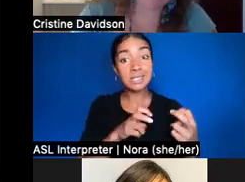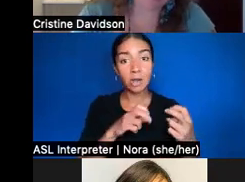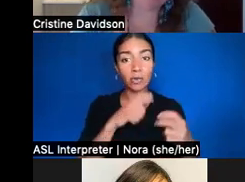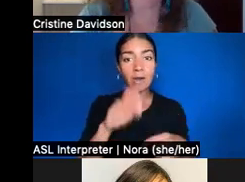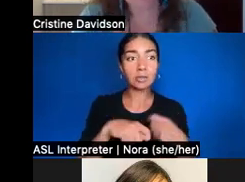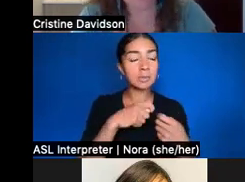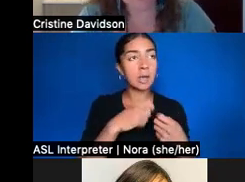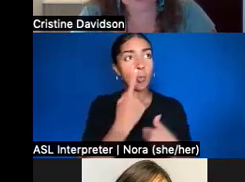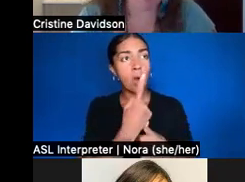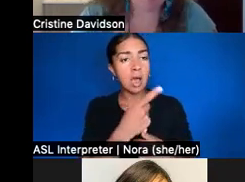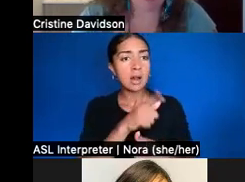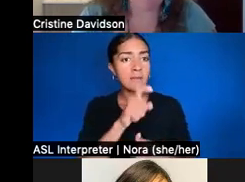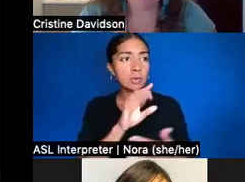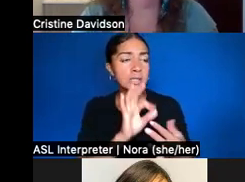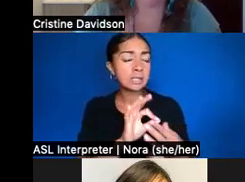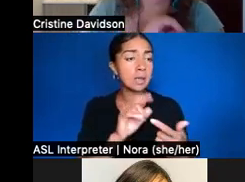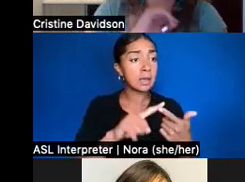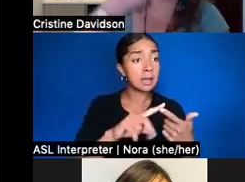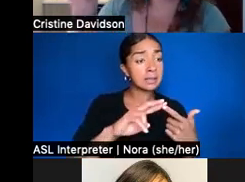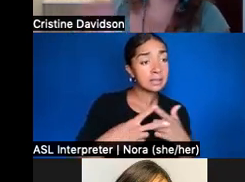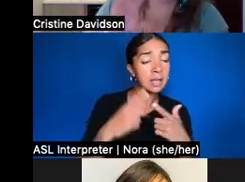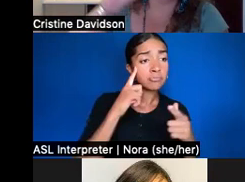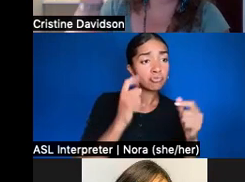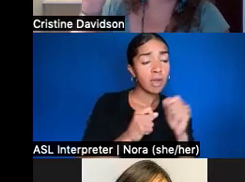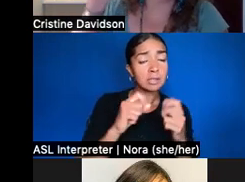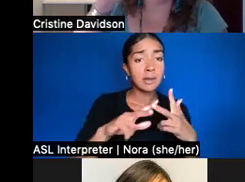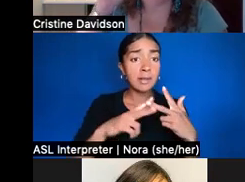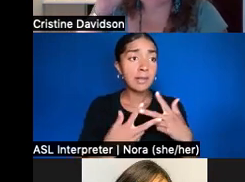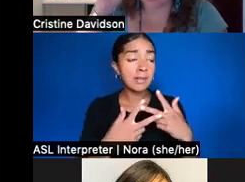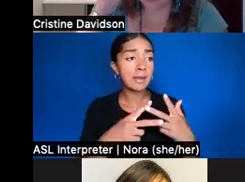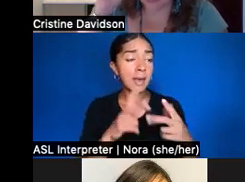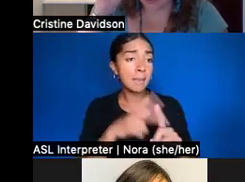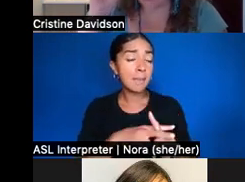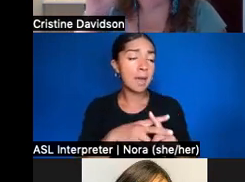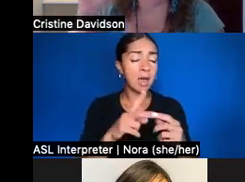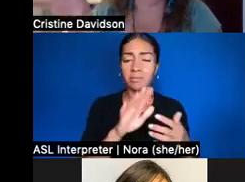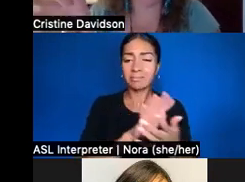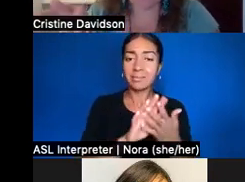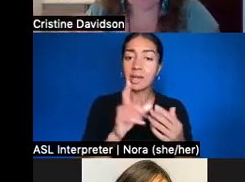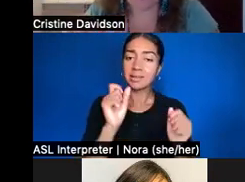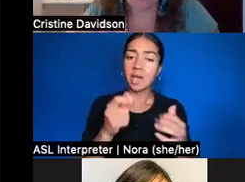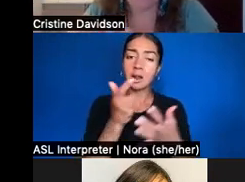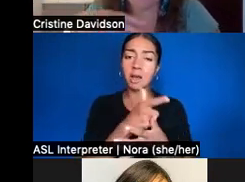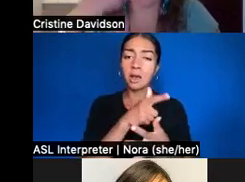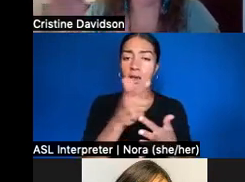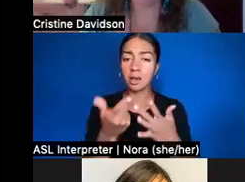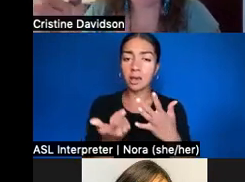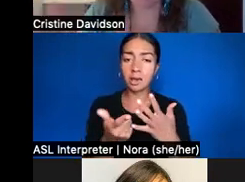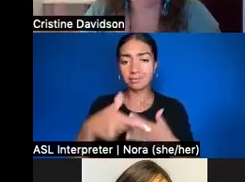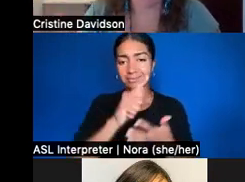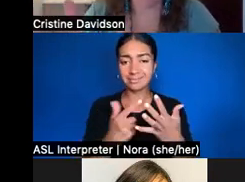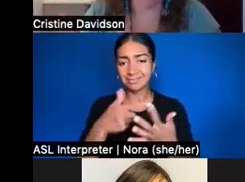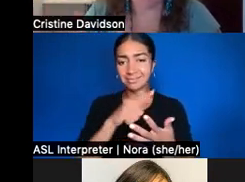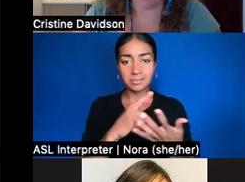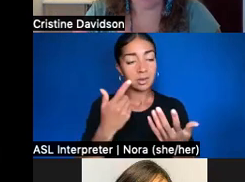and strategize and implement and reflect, right? It bounces around. It's based on the person. And because sometimes